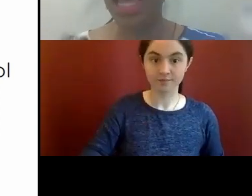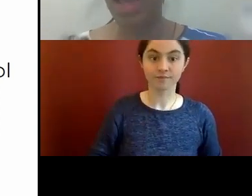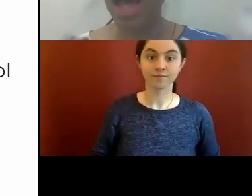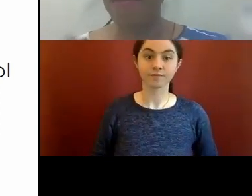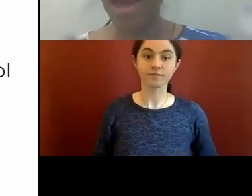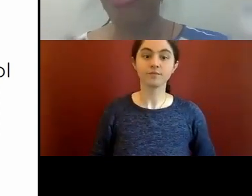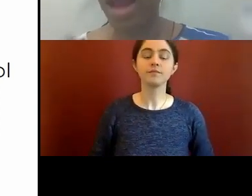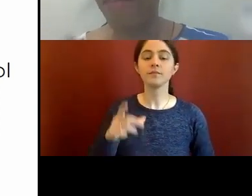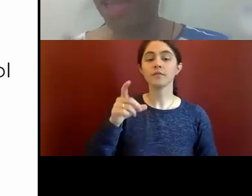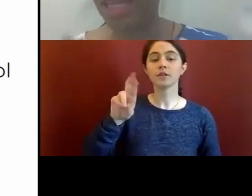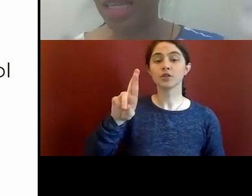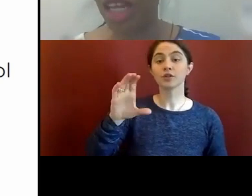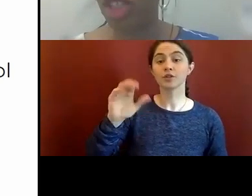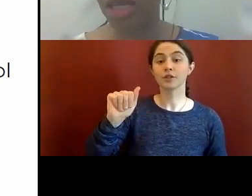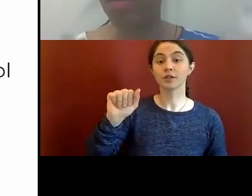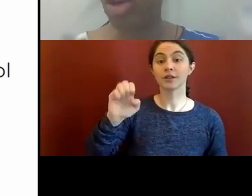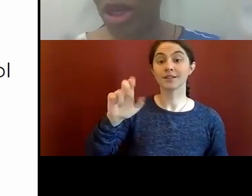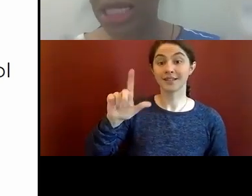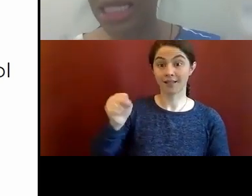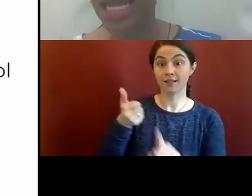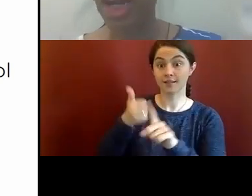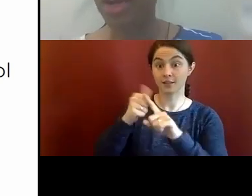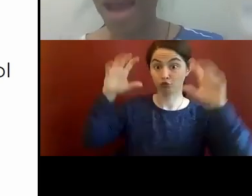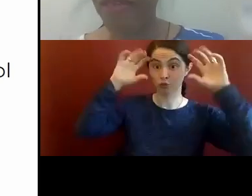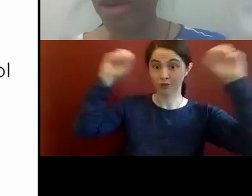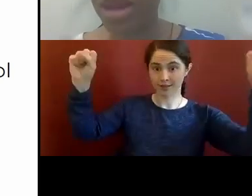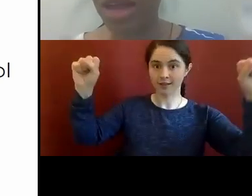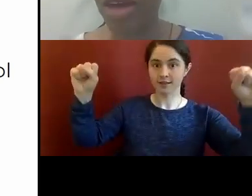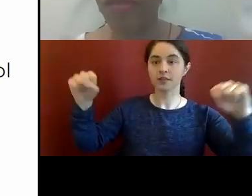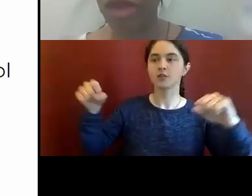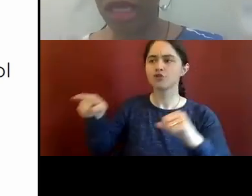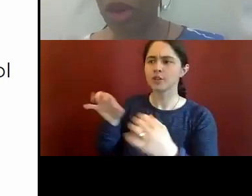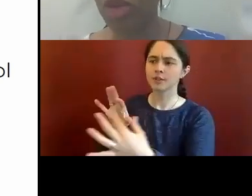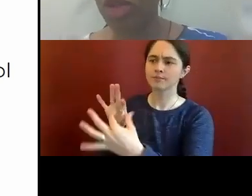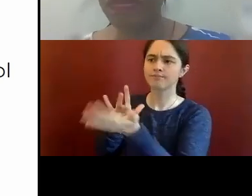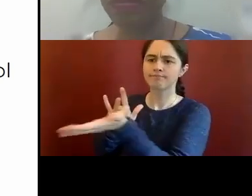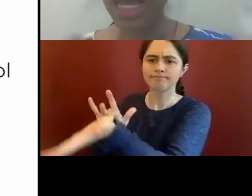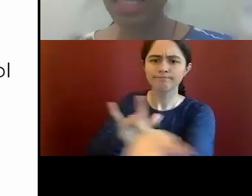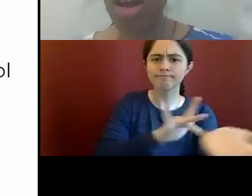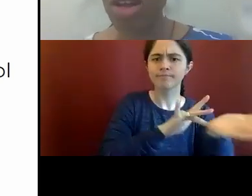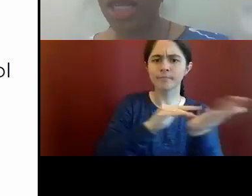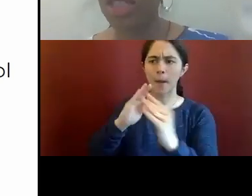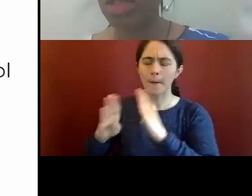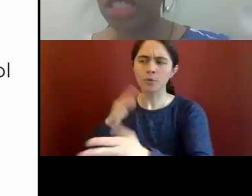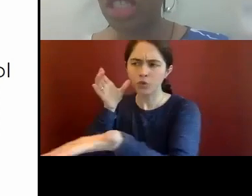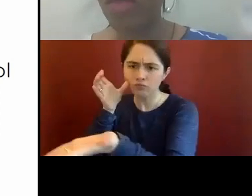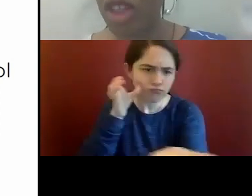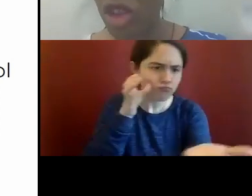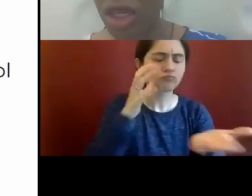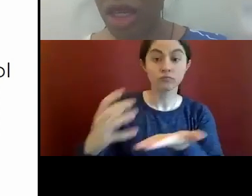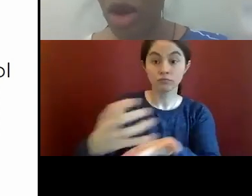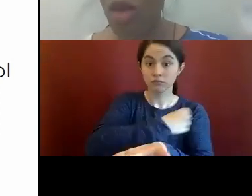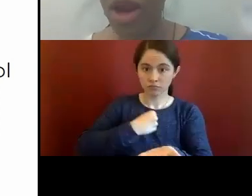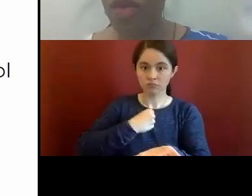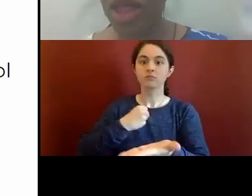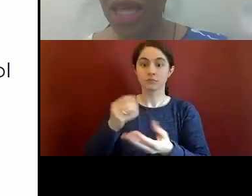superintendent, after having engaged the community and heard back from many of our different stakeholders, has launched a strategic